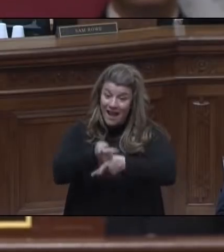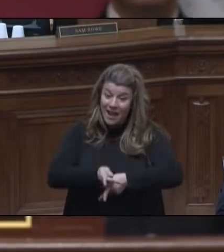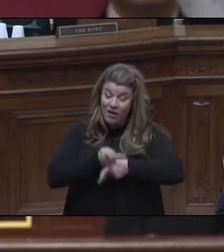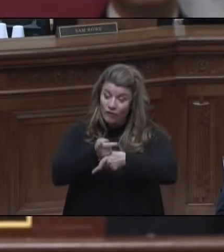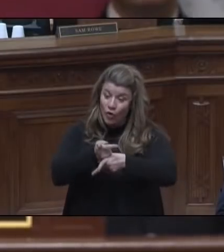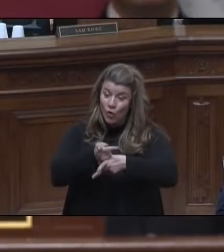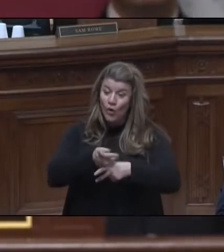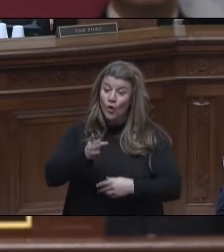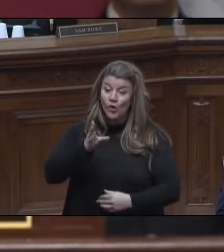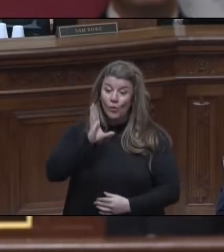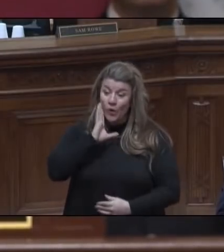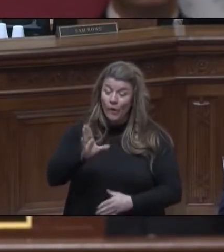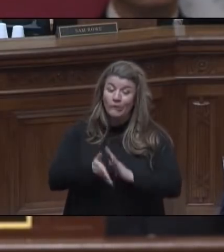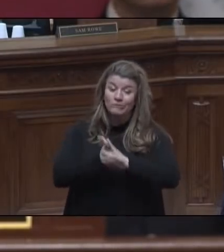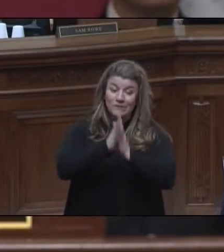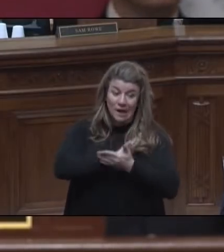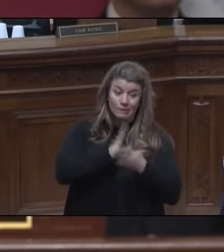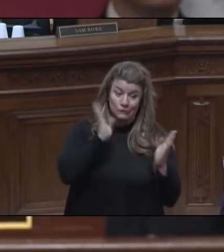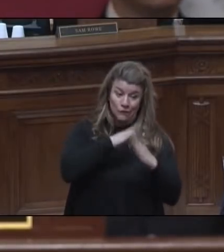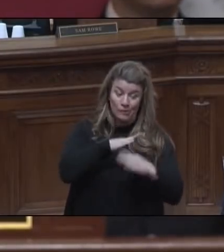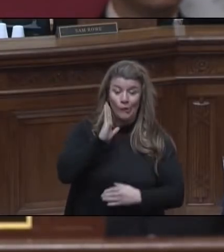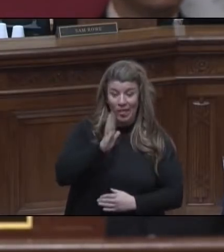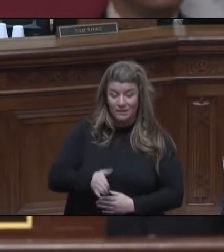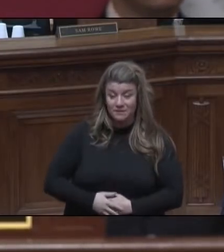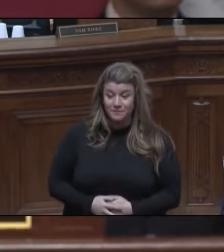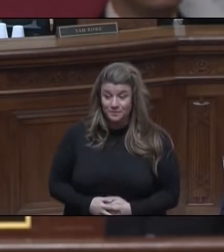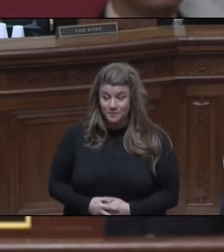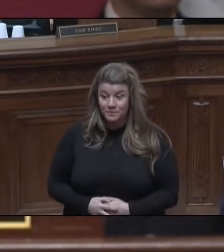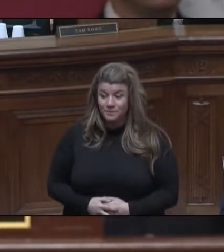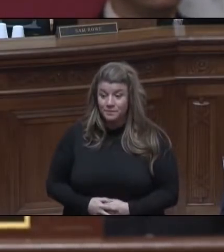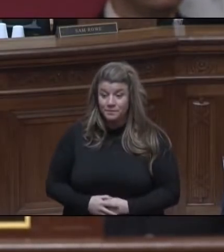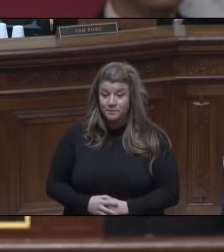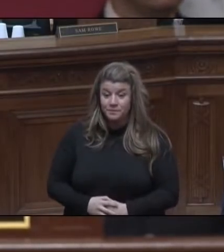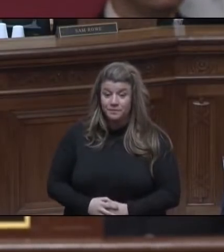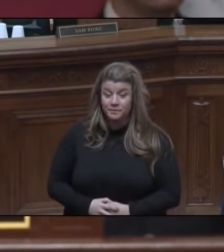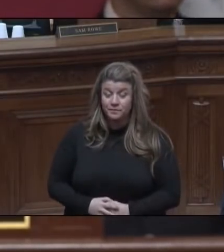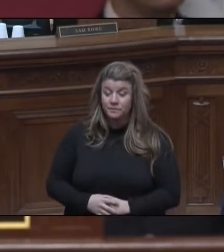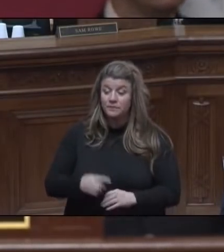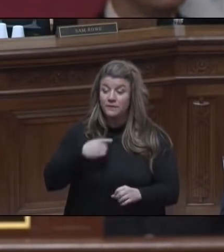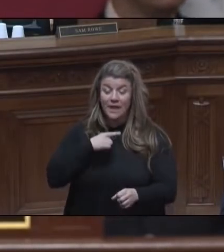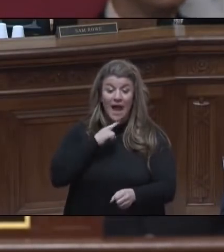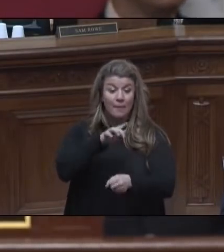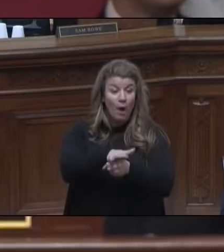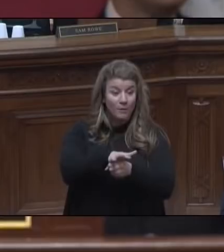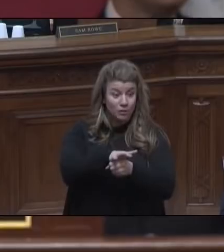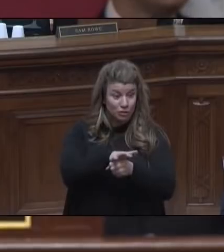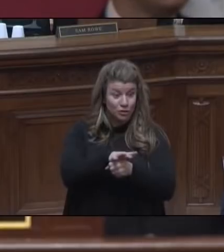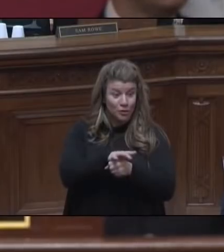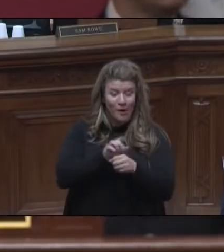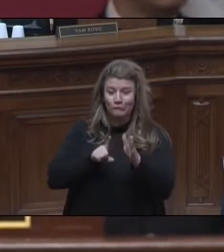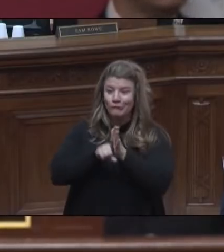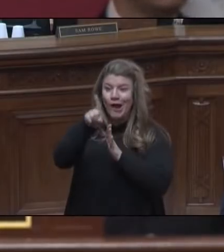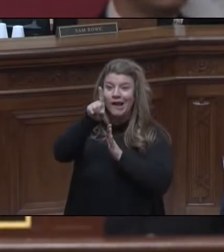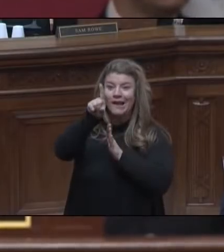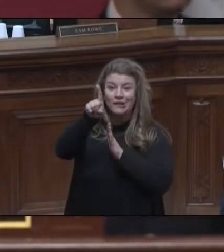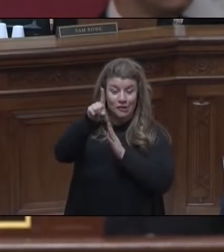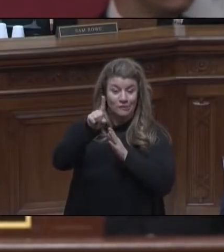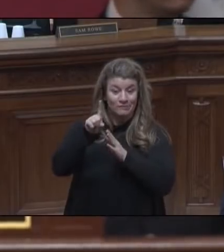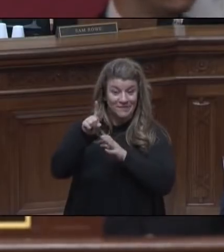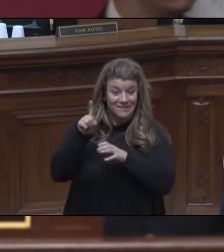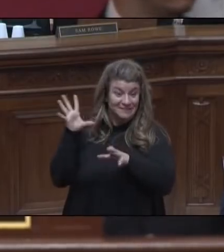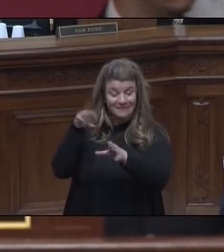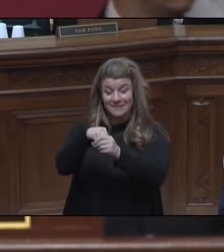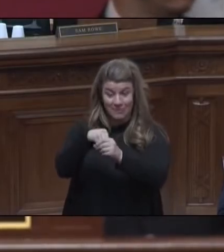really, really, really get in trouble with that. I promised you a rocket ship ride, did I not?